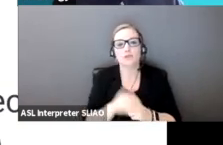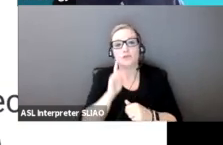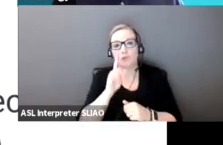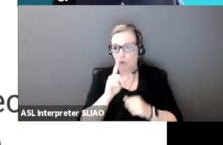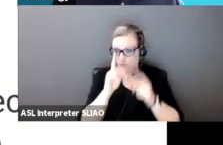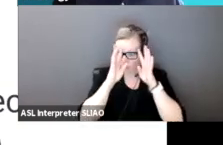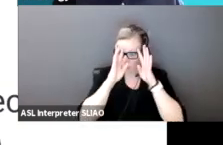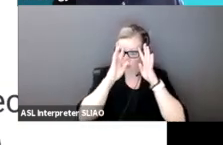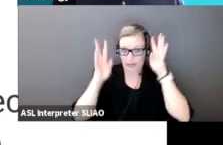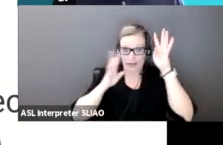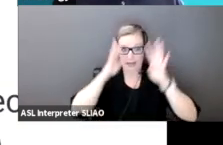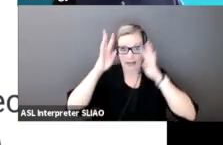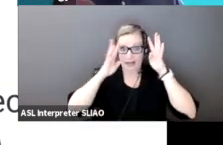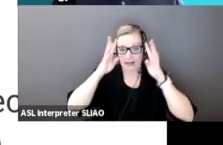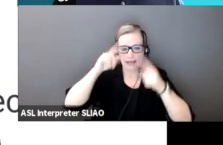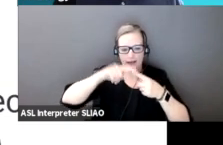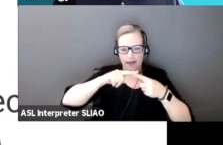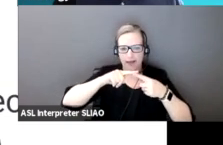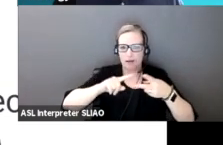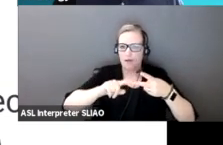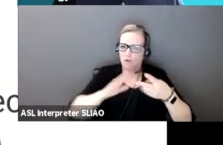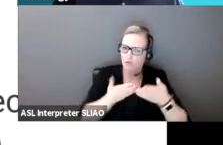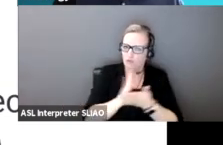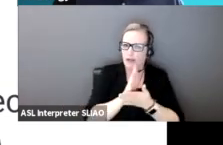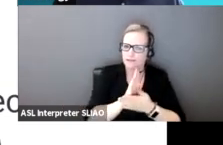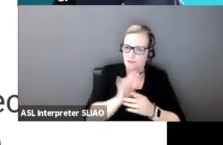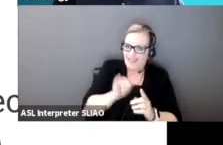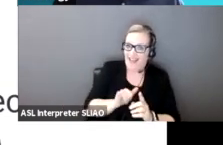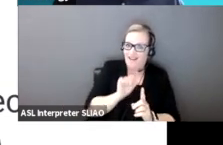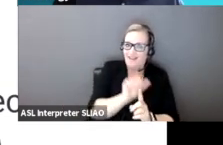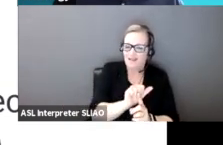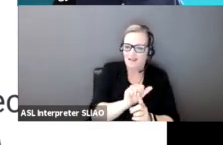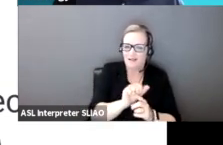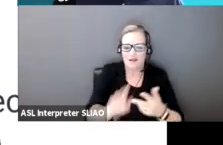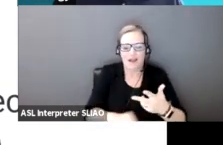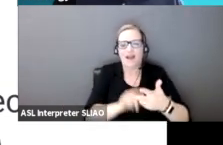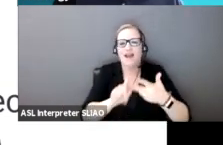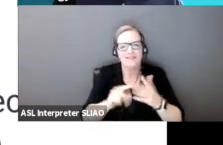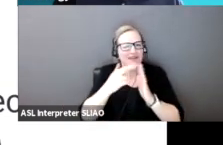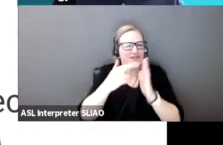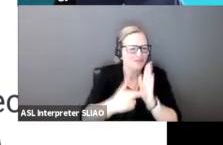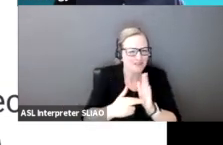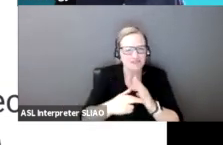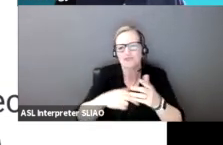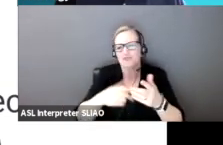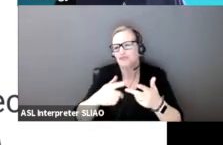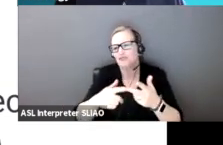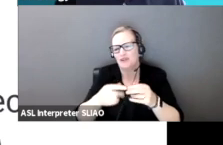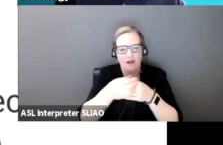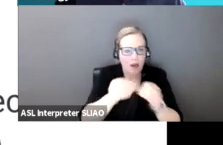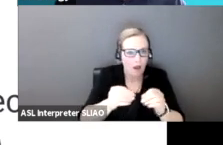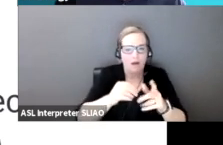that arise from that, and then the entire mess of patent and trademark offices and paperwork